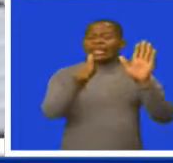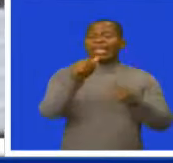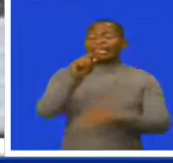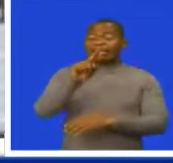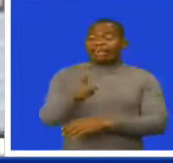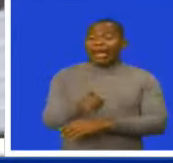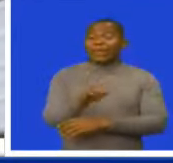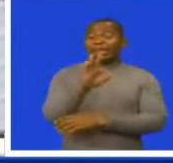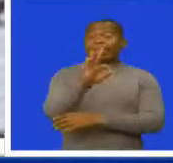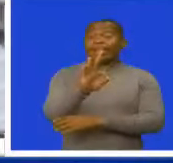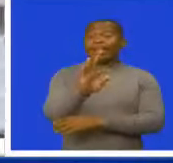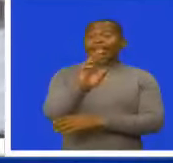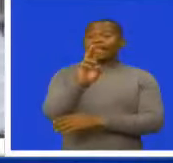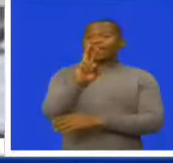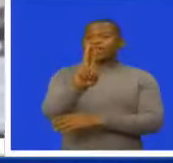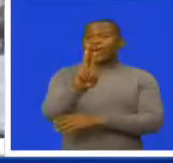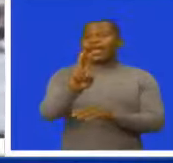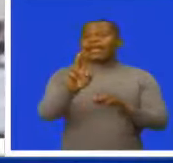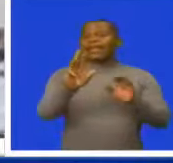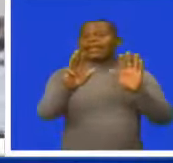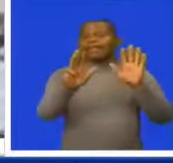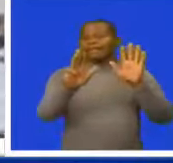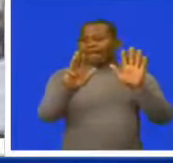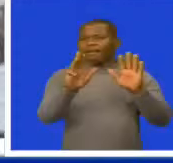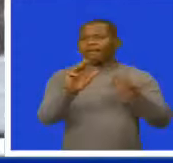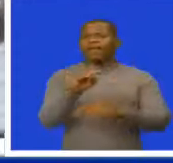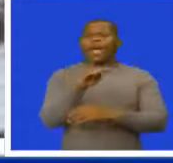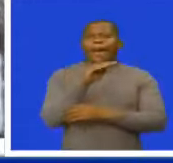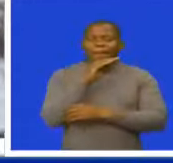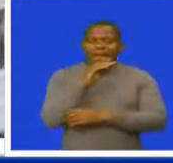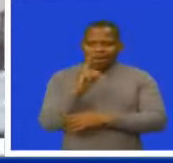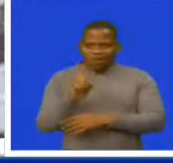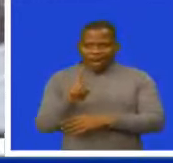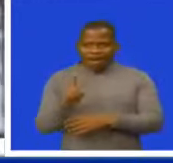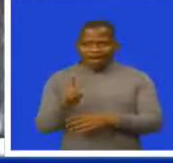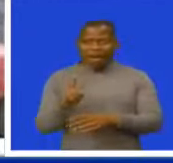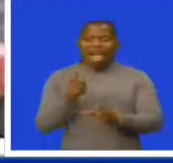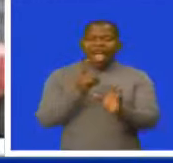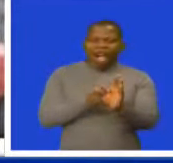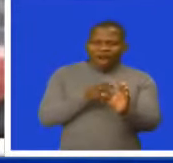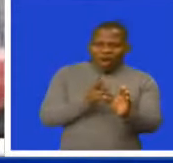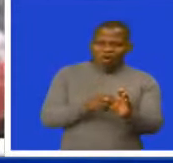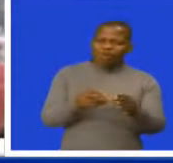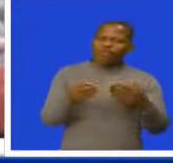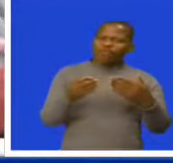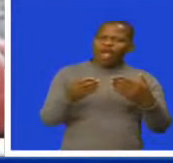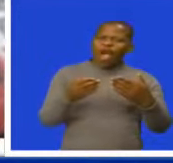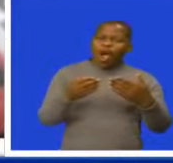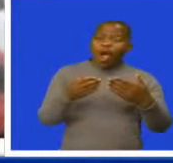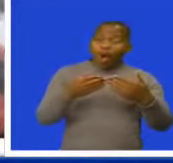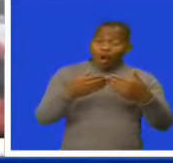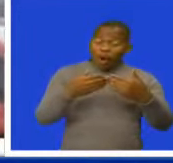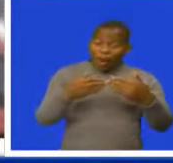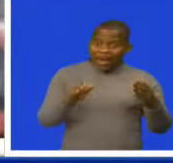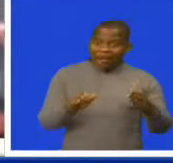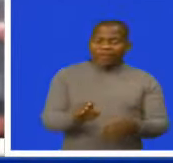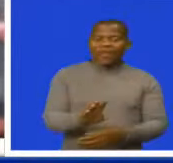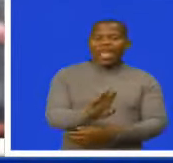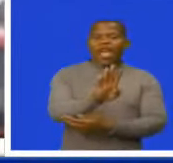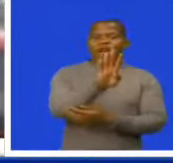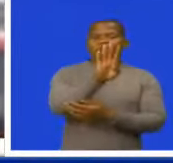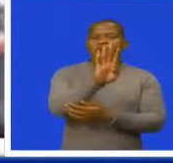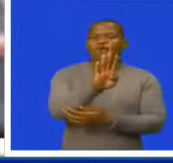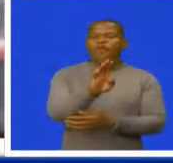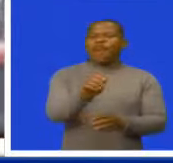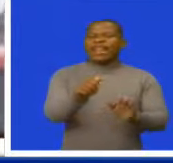6329. Loku ke kukhombisa ukuthi solo kuvulwe kuthengiswa kwetshala lapha eveni babe ngu 466